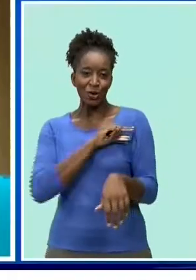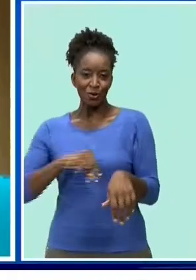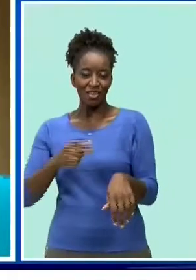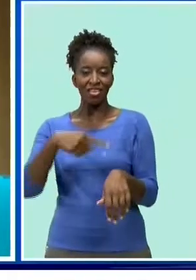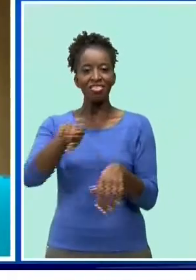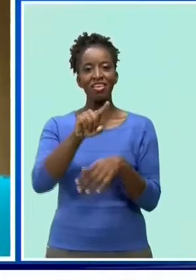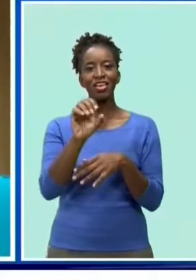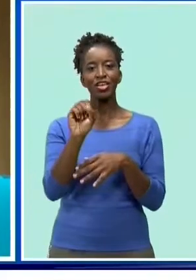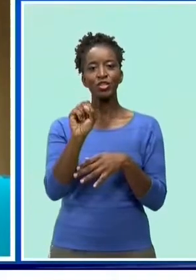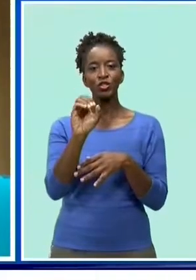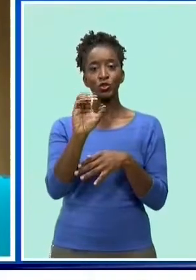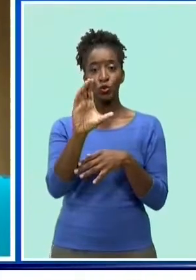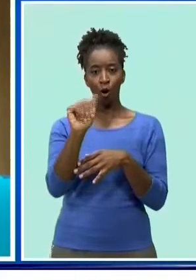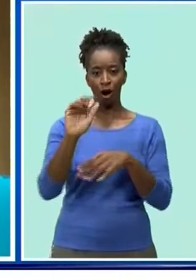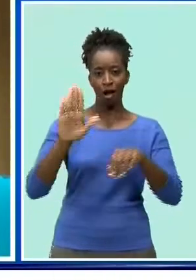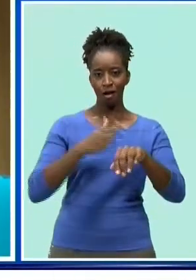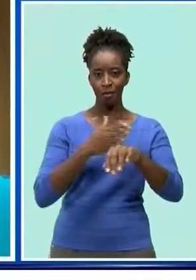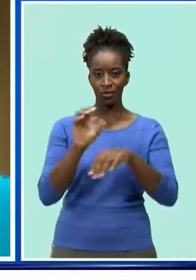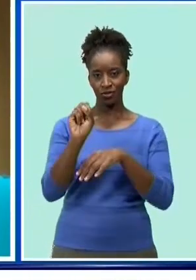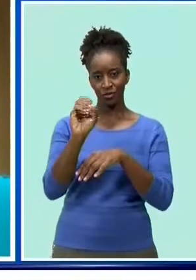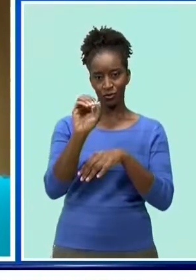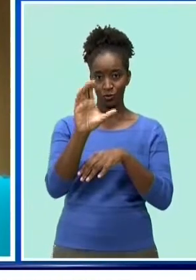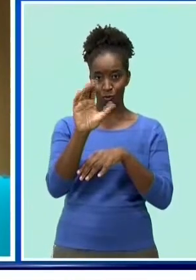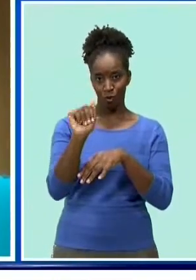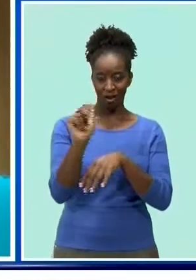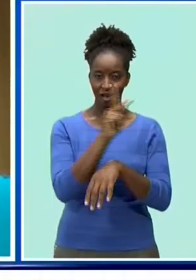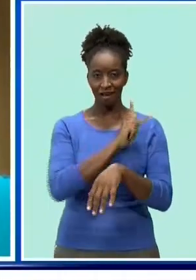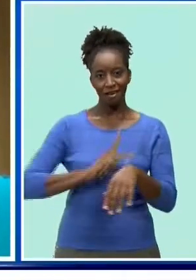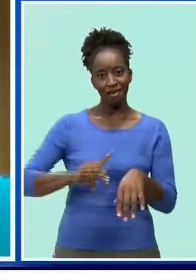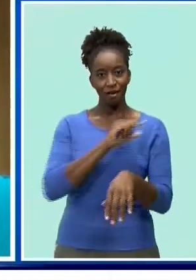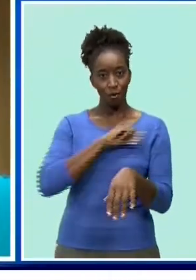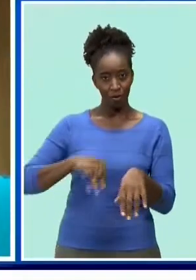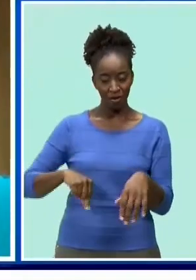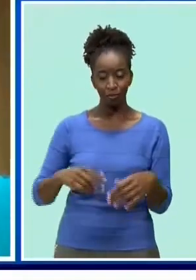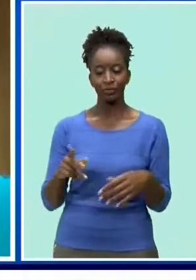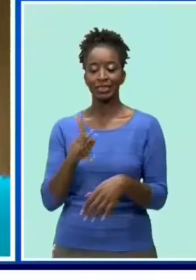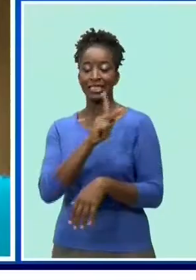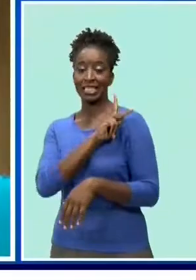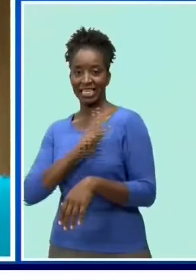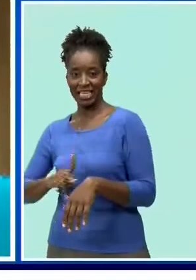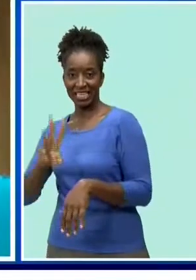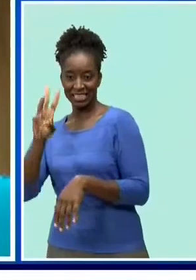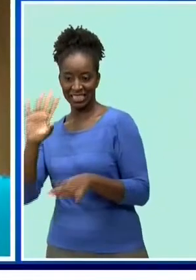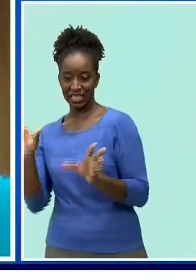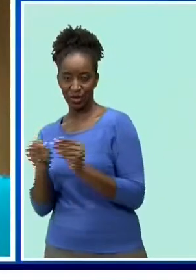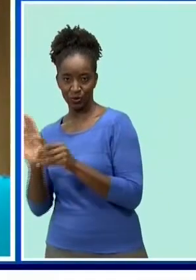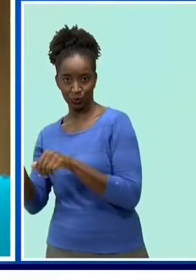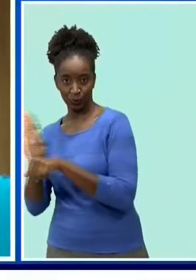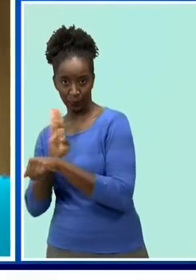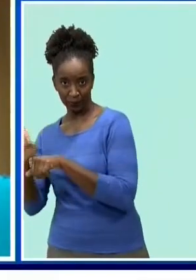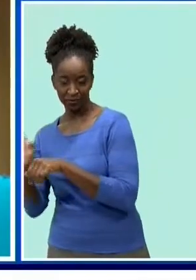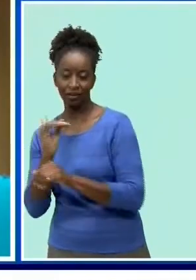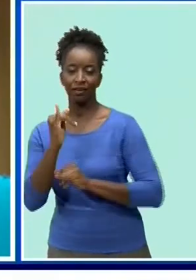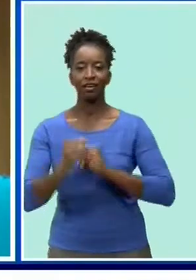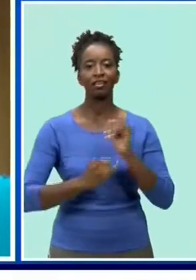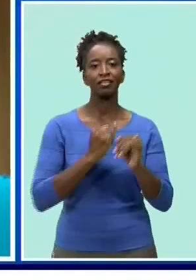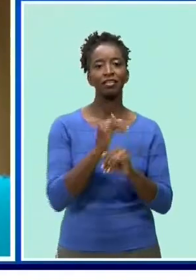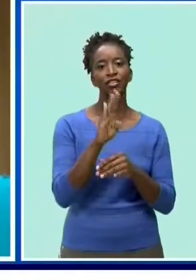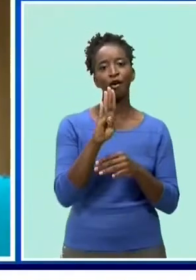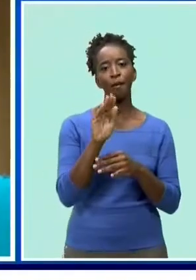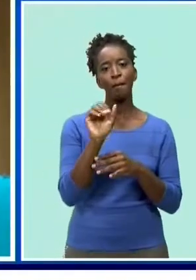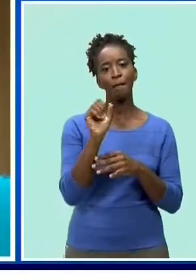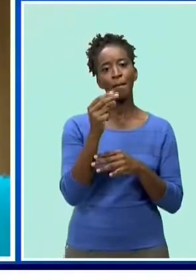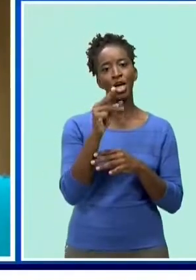We have 6 kings alone from Barbados. We have the international bashment soca monarch, King